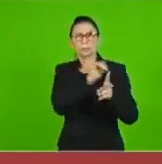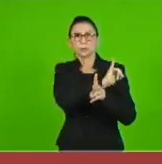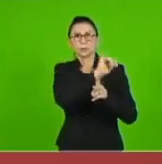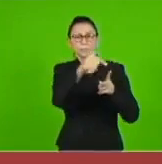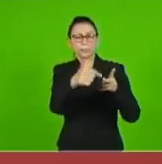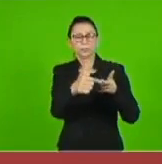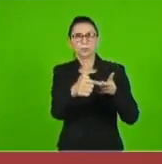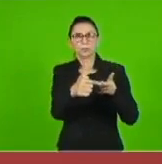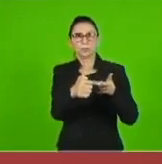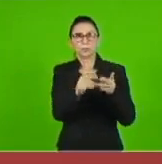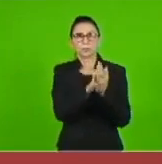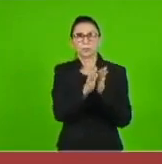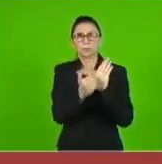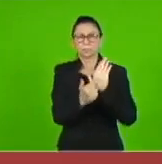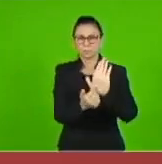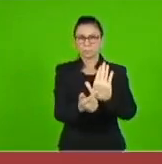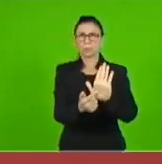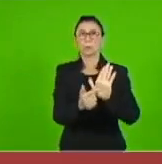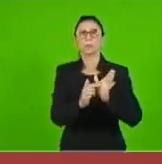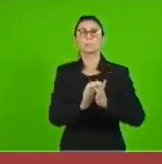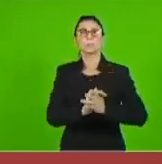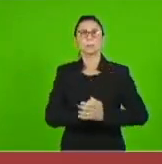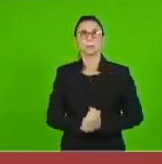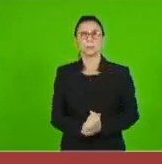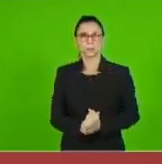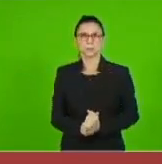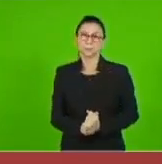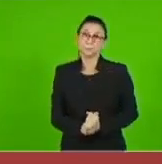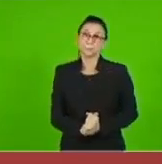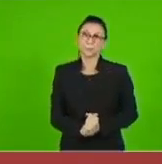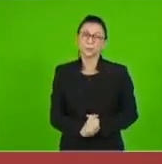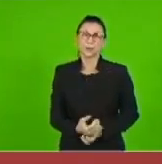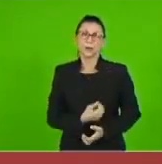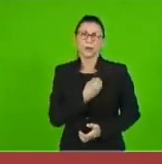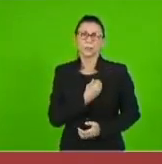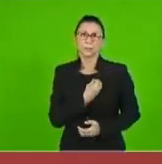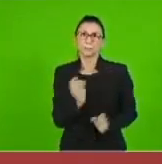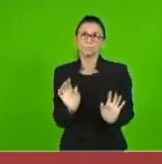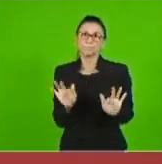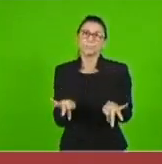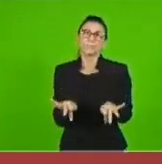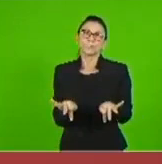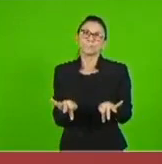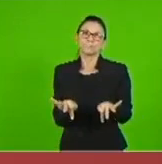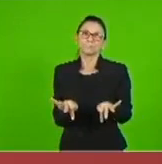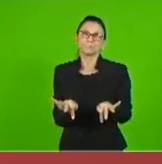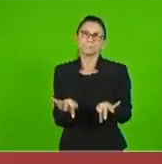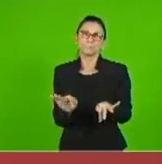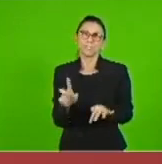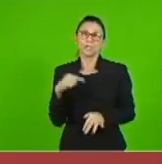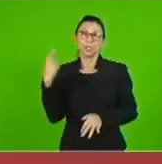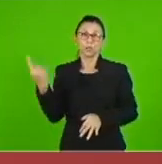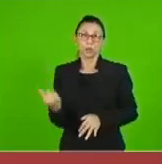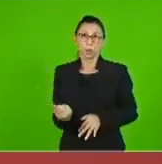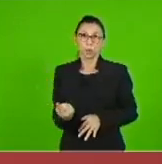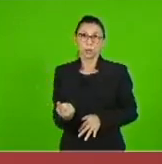historically and prophetically in His Word, knowing that the life has limits, and